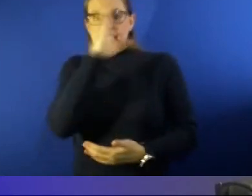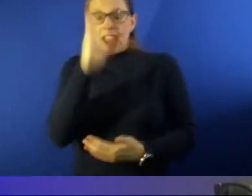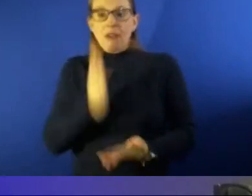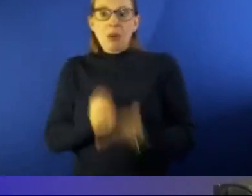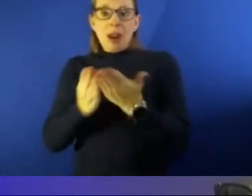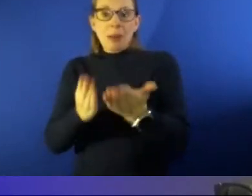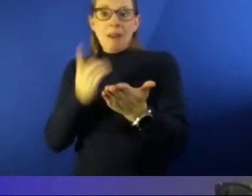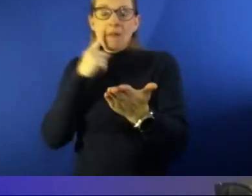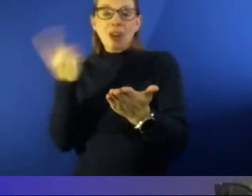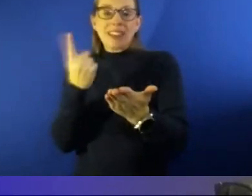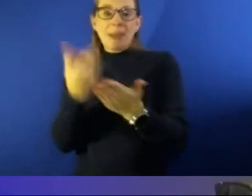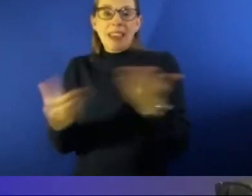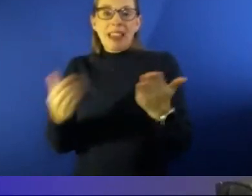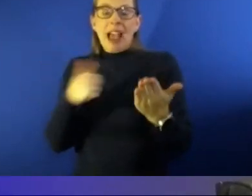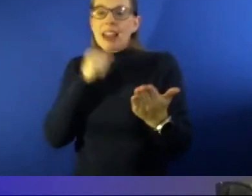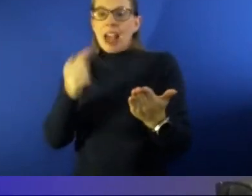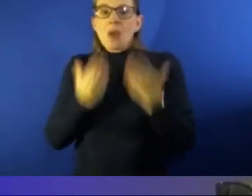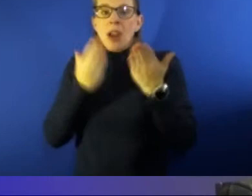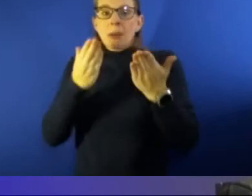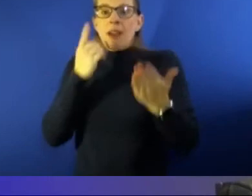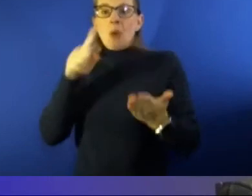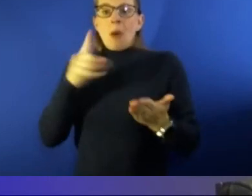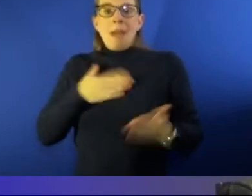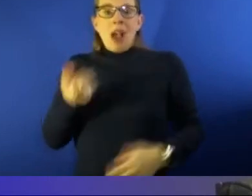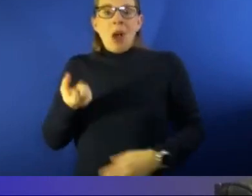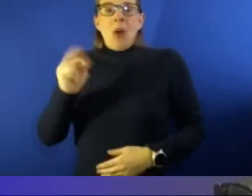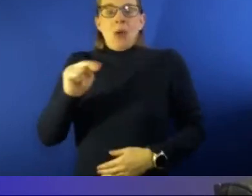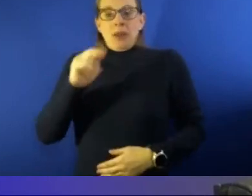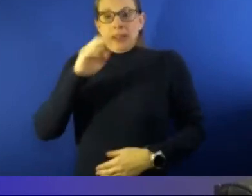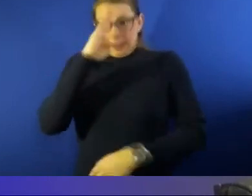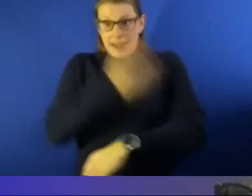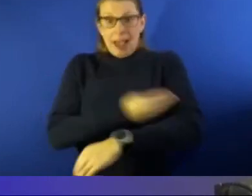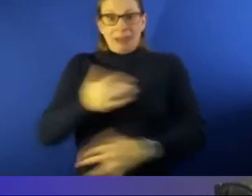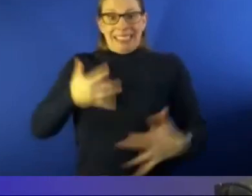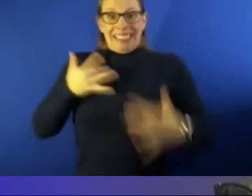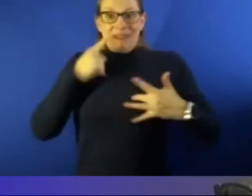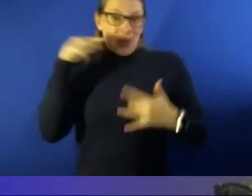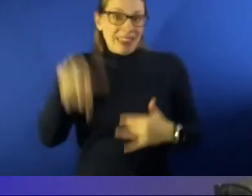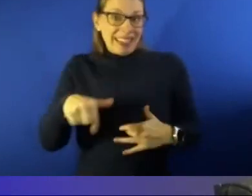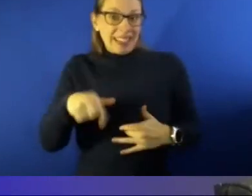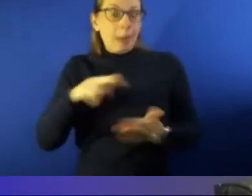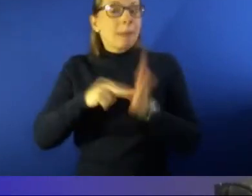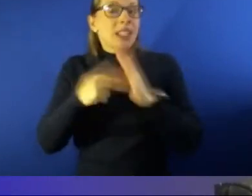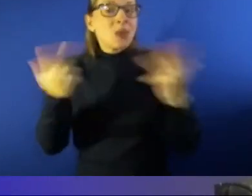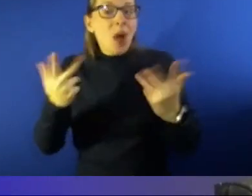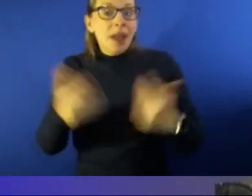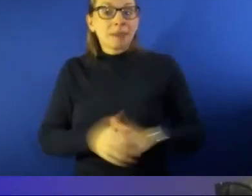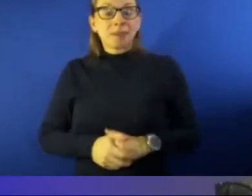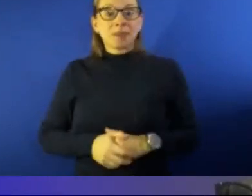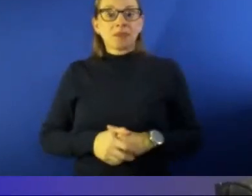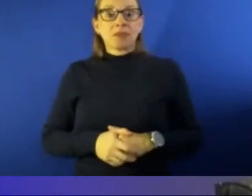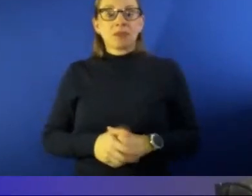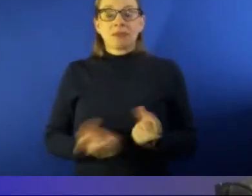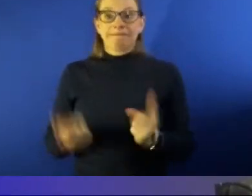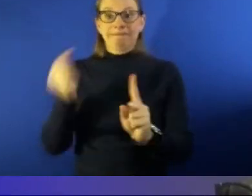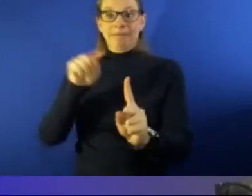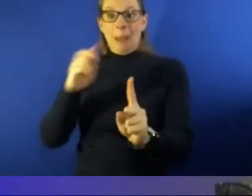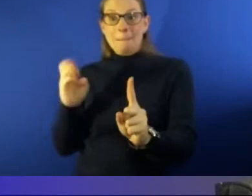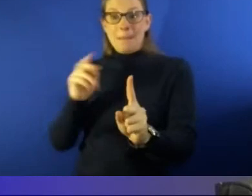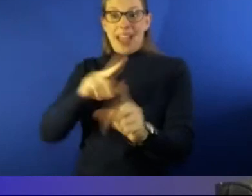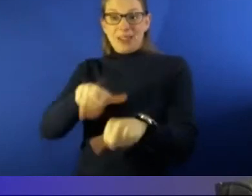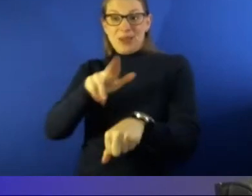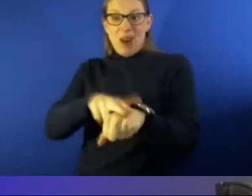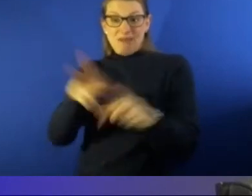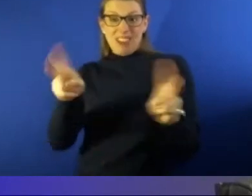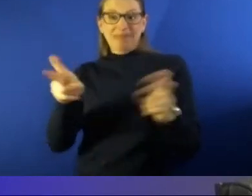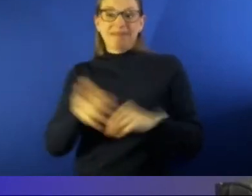wouldn't recommend for my own son. And I'm very excited for this because you know what this means? This means going back to normal, especially in the school